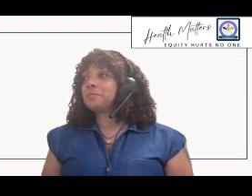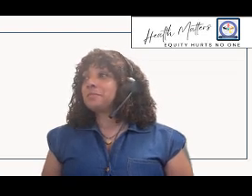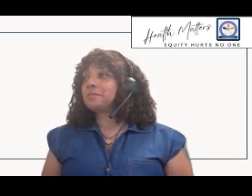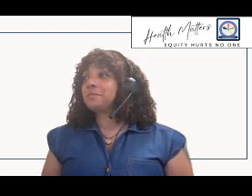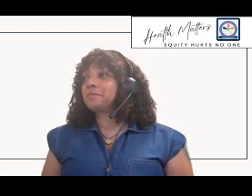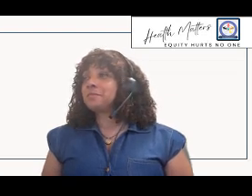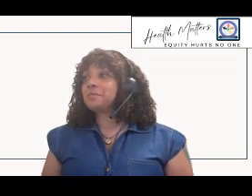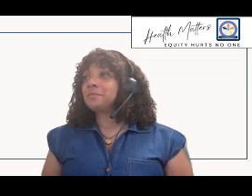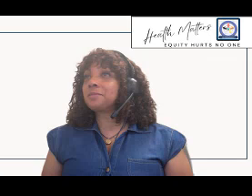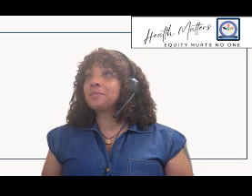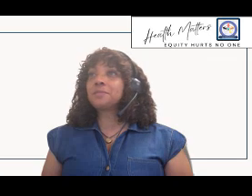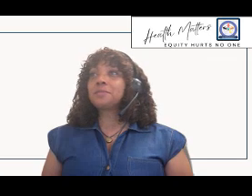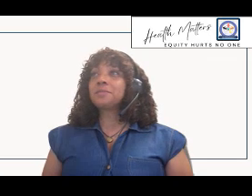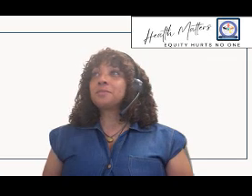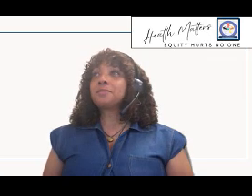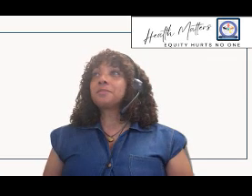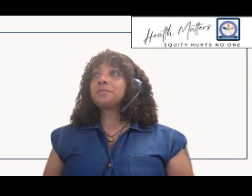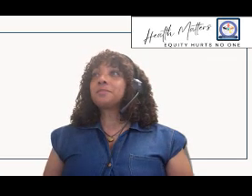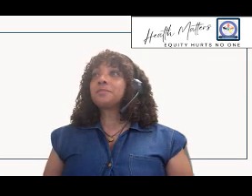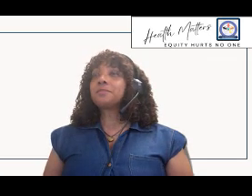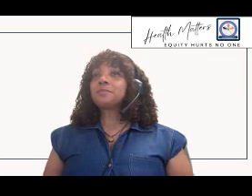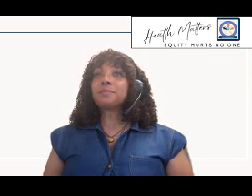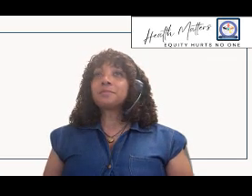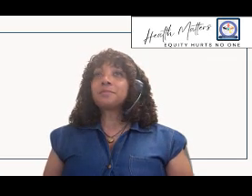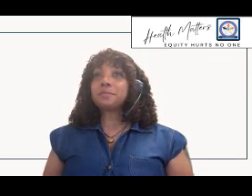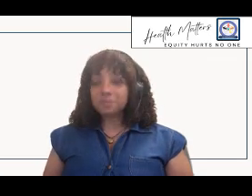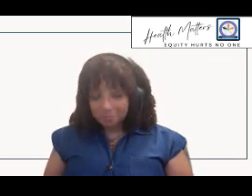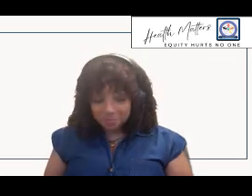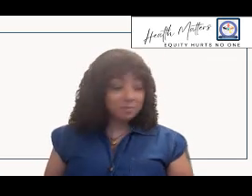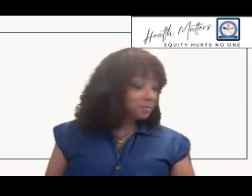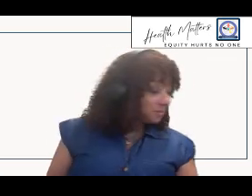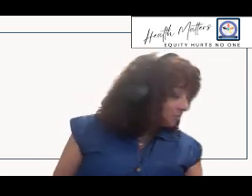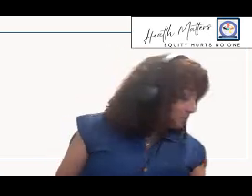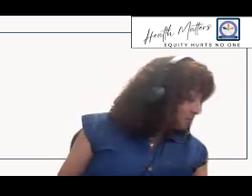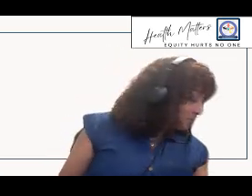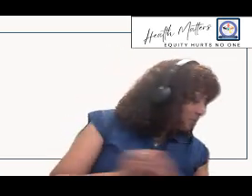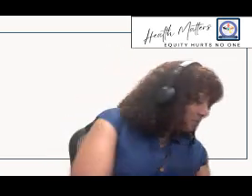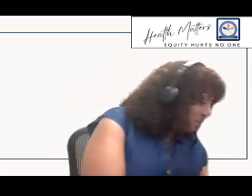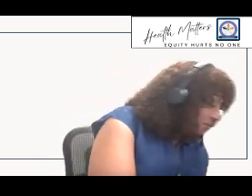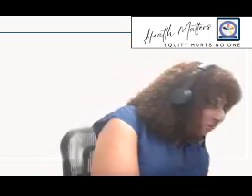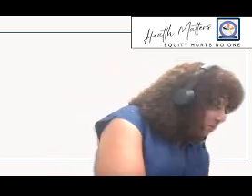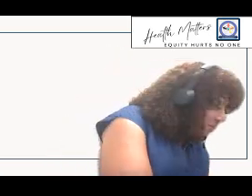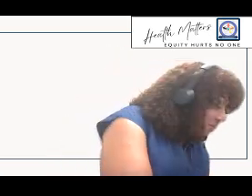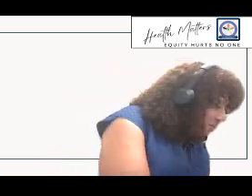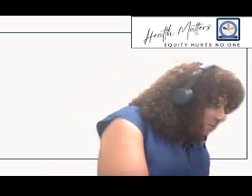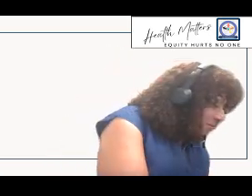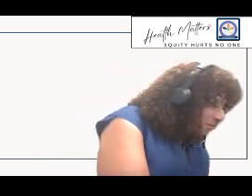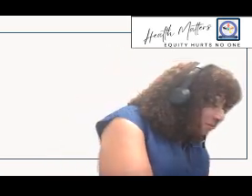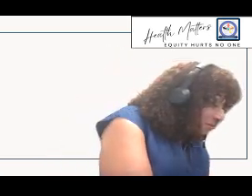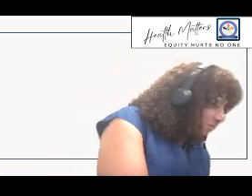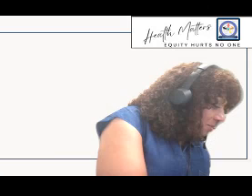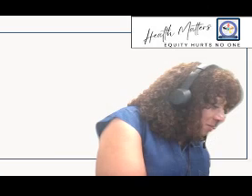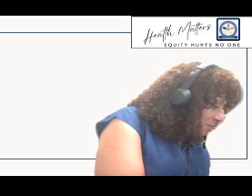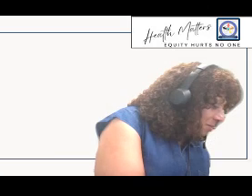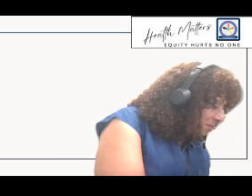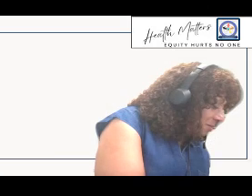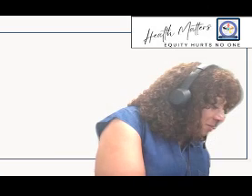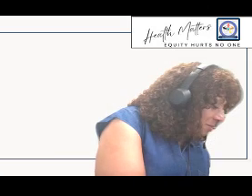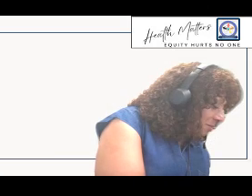Hearing or seeing no opposition, now the motion carries. Thank you also so much for your time. We appreciate